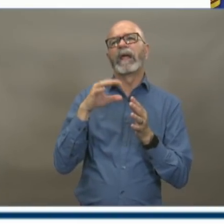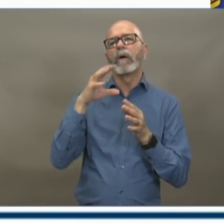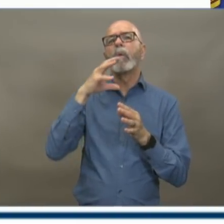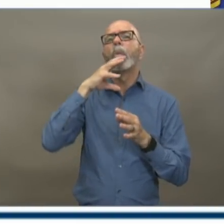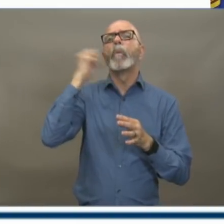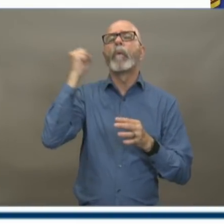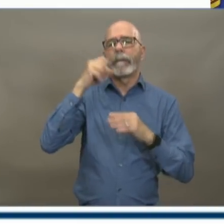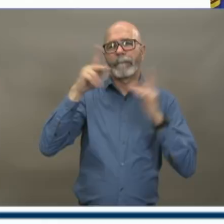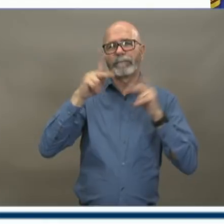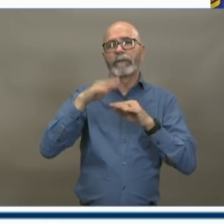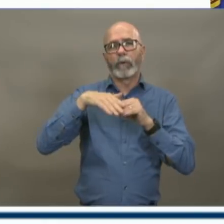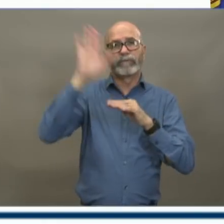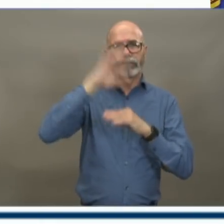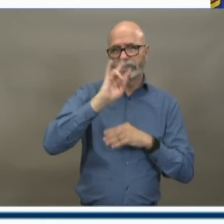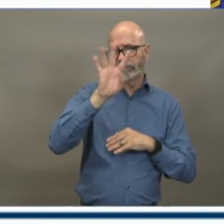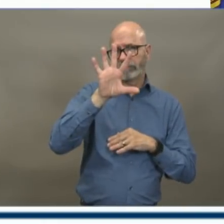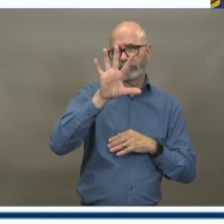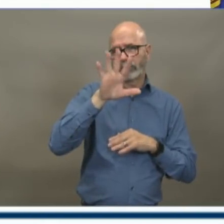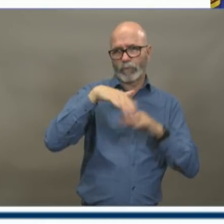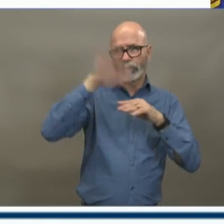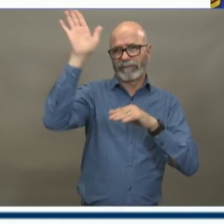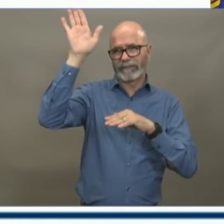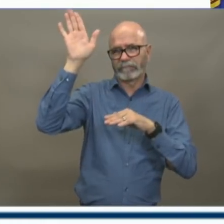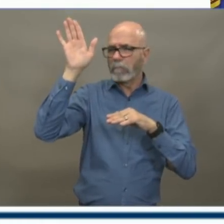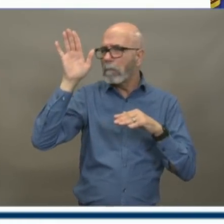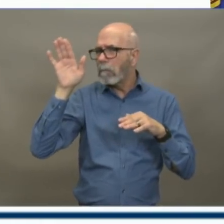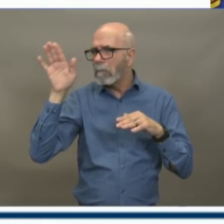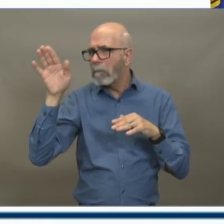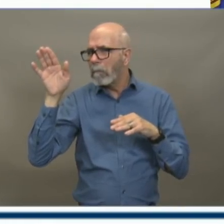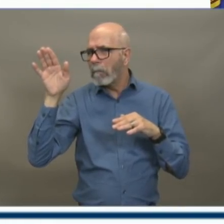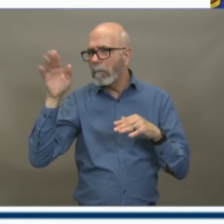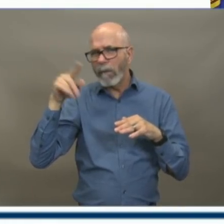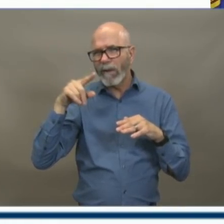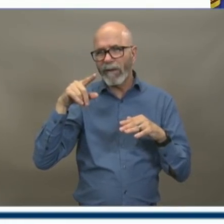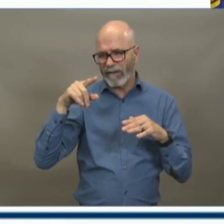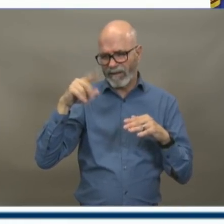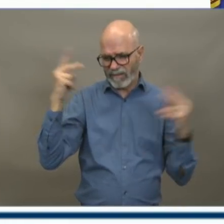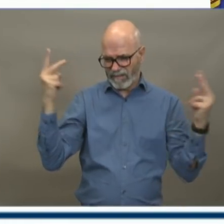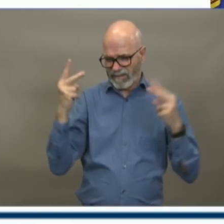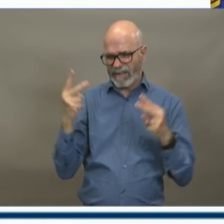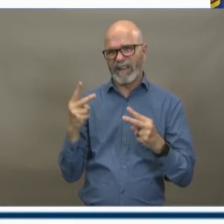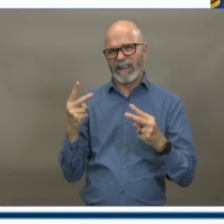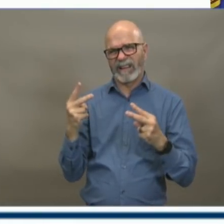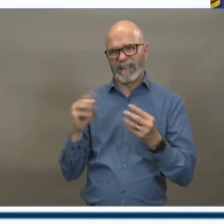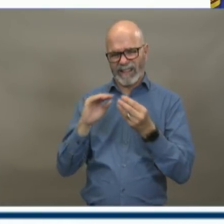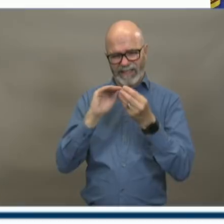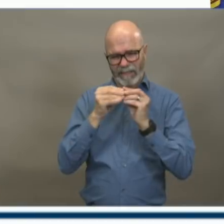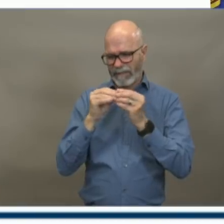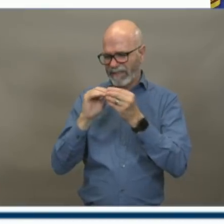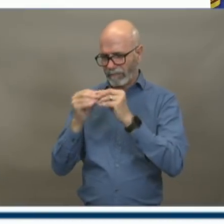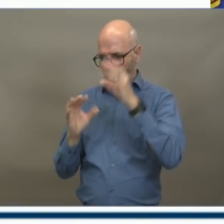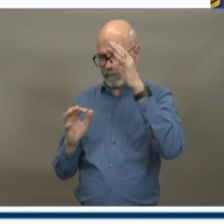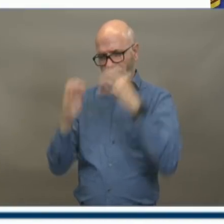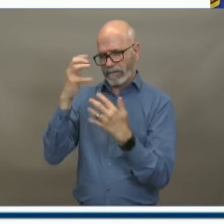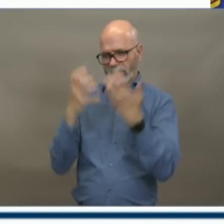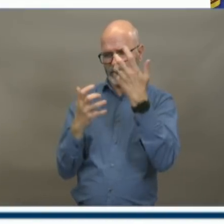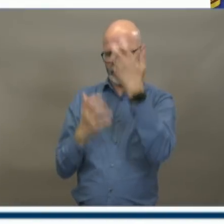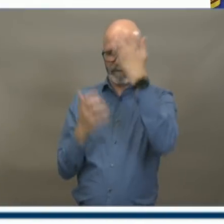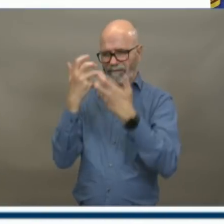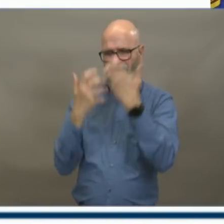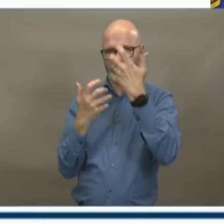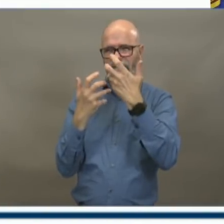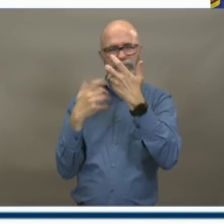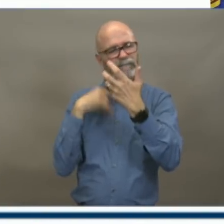the vaccine during the first phase. So those two numbers don't really make sense to me. So I'm just wondering if you can, clarify that a little bit. So that's why